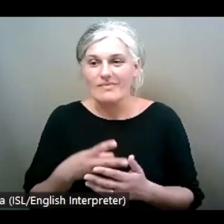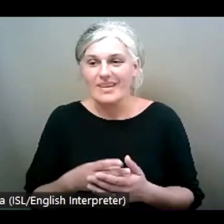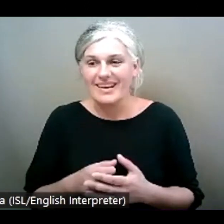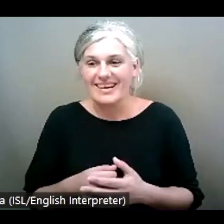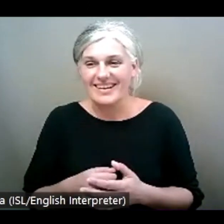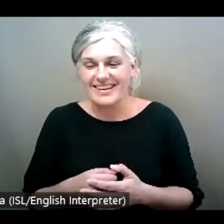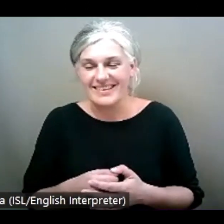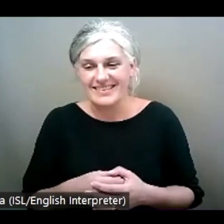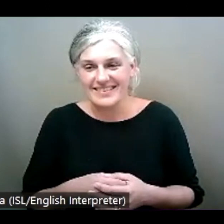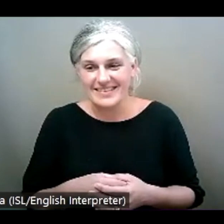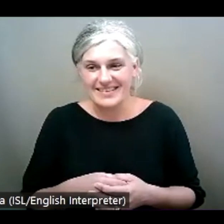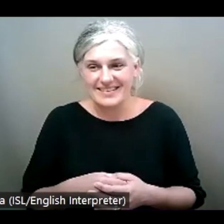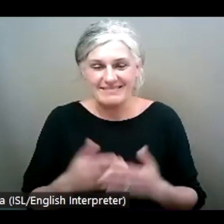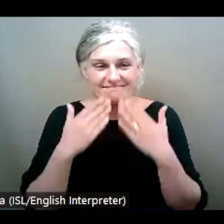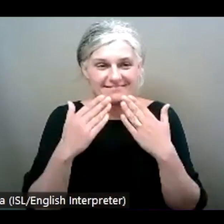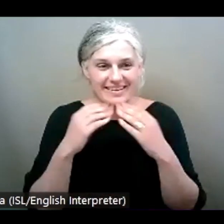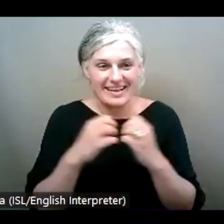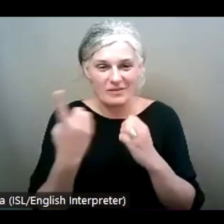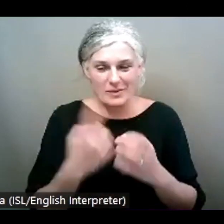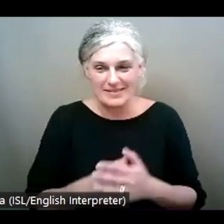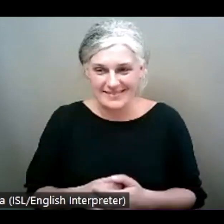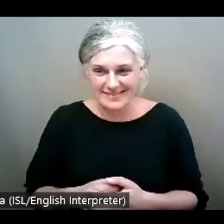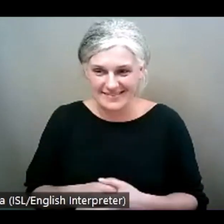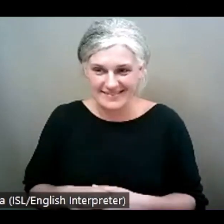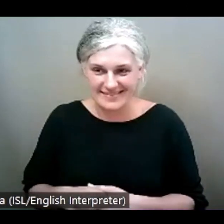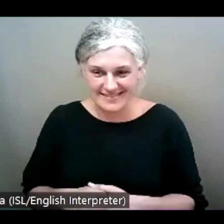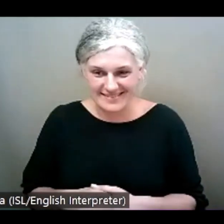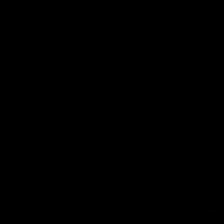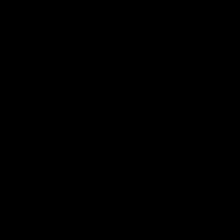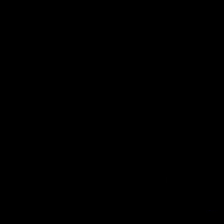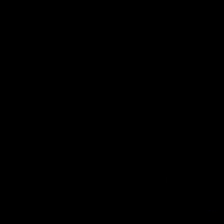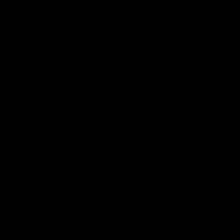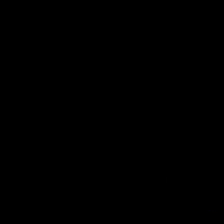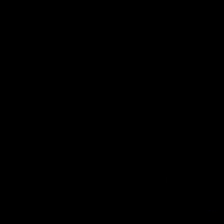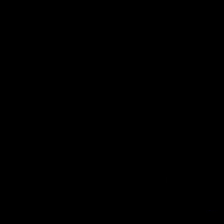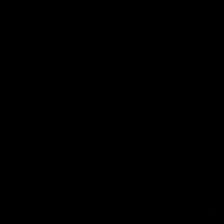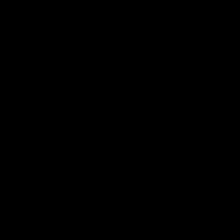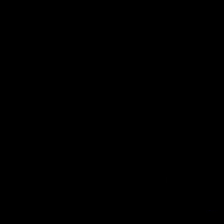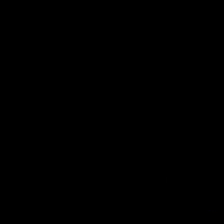Thanks, guys. Thanks, everyone.